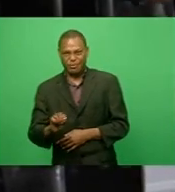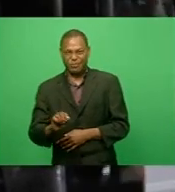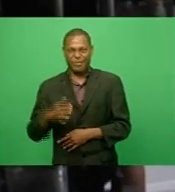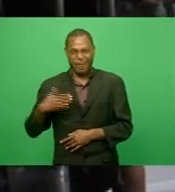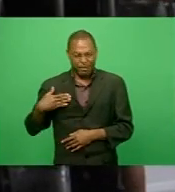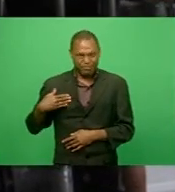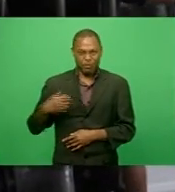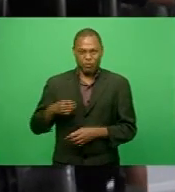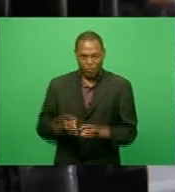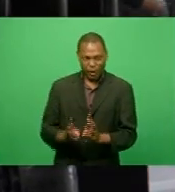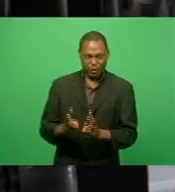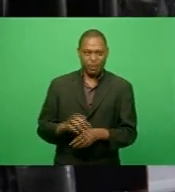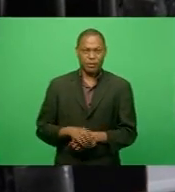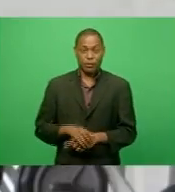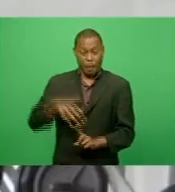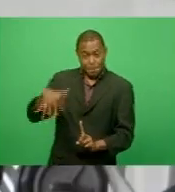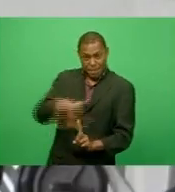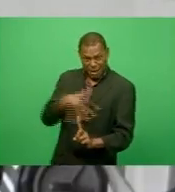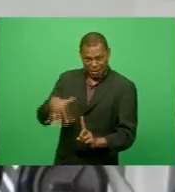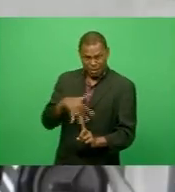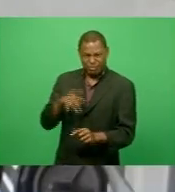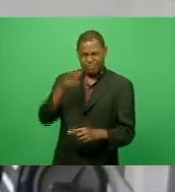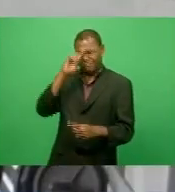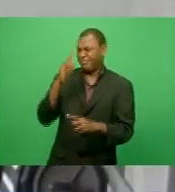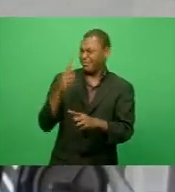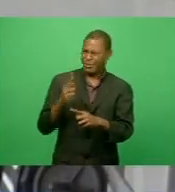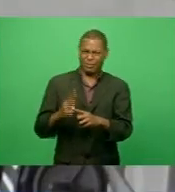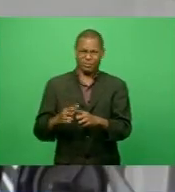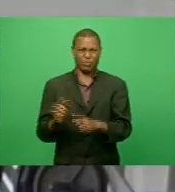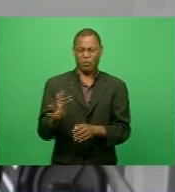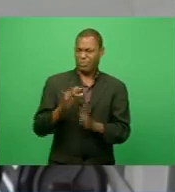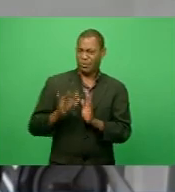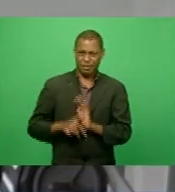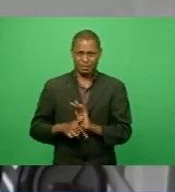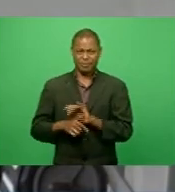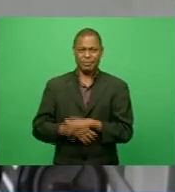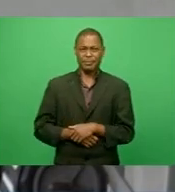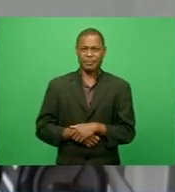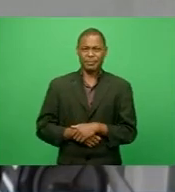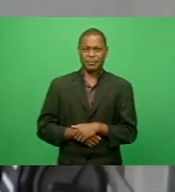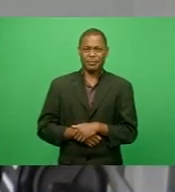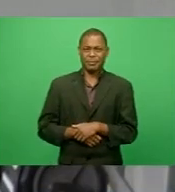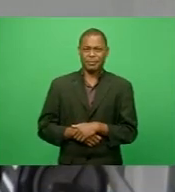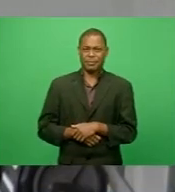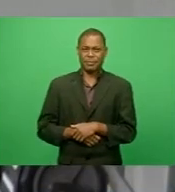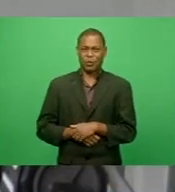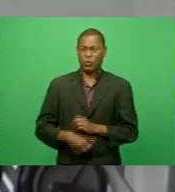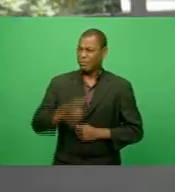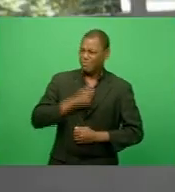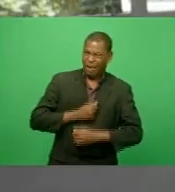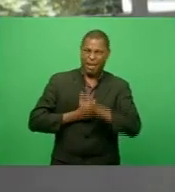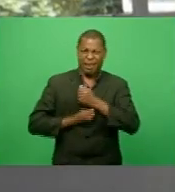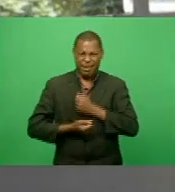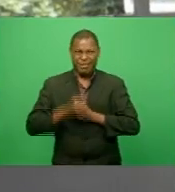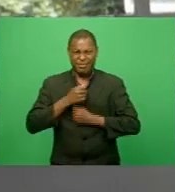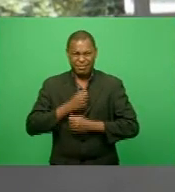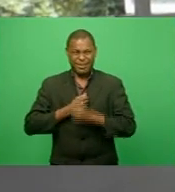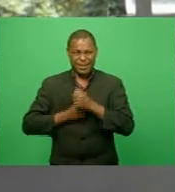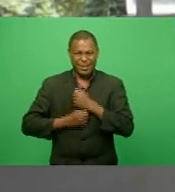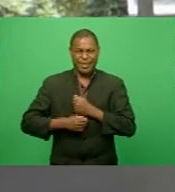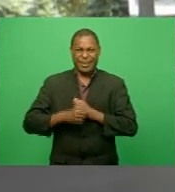from a background that's very sickly. My dad was a really severe bronchitis, and he was really suffering from heavy asthma, and it sort of passed